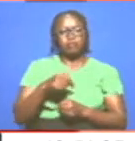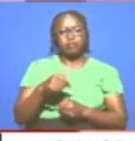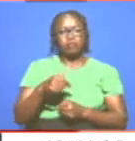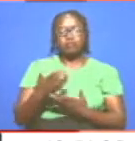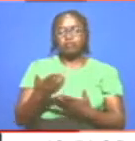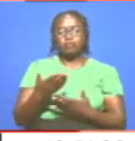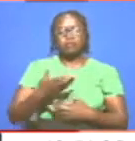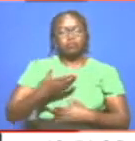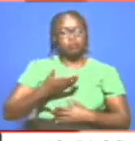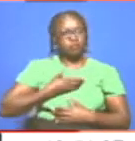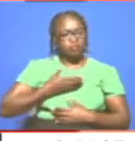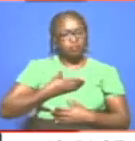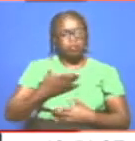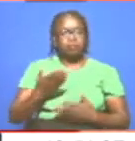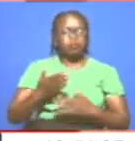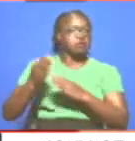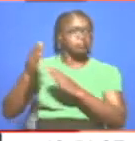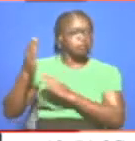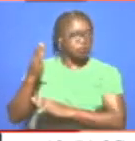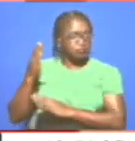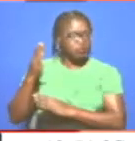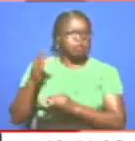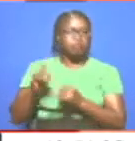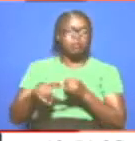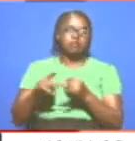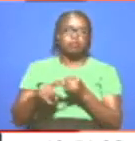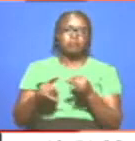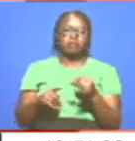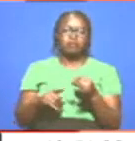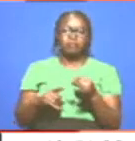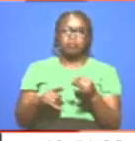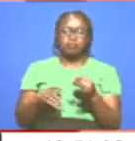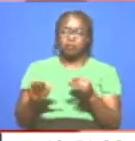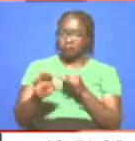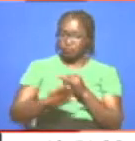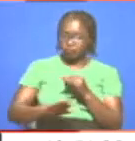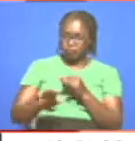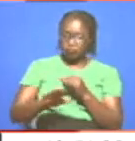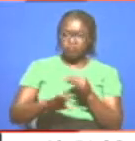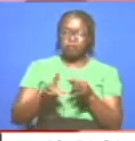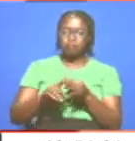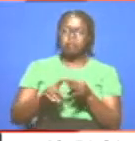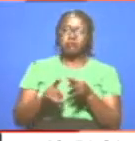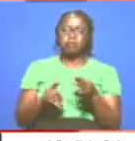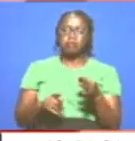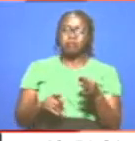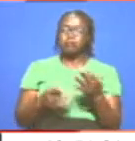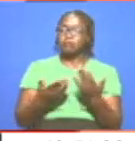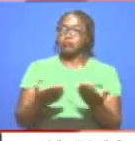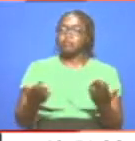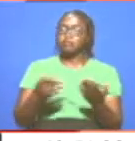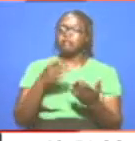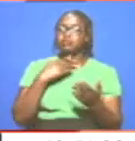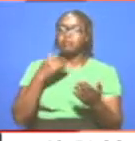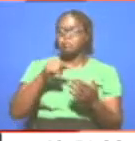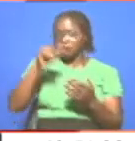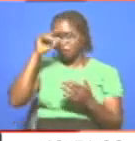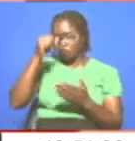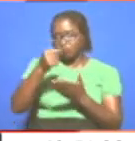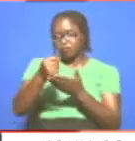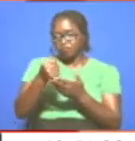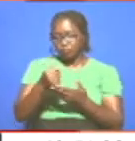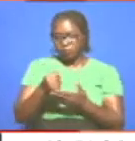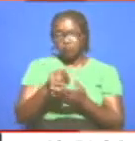tournaments in terms of security, in terms of the grounds, yeah, those are the things that we need the government for support.